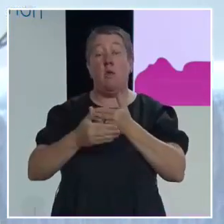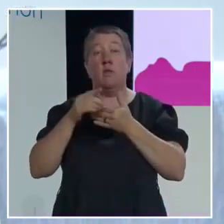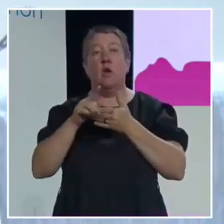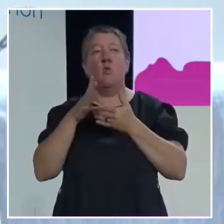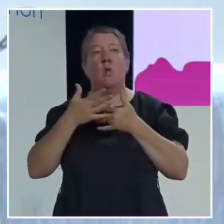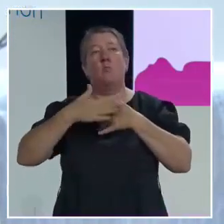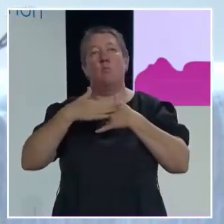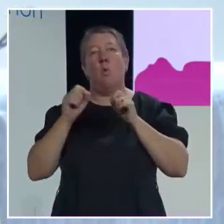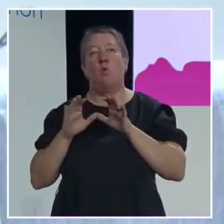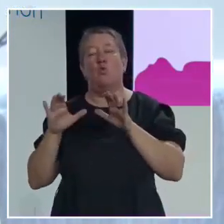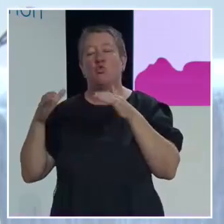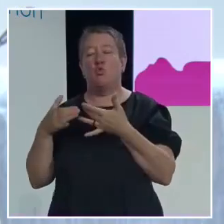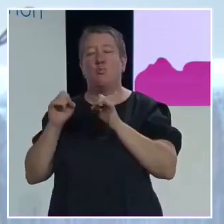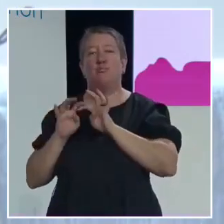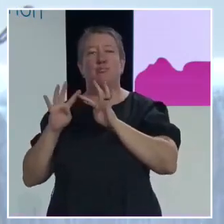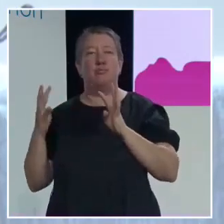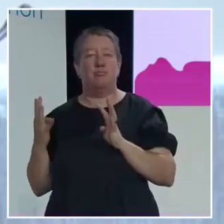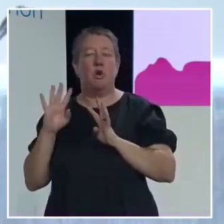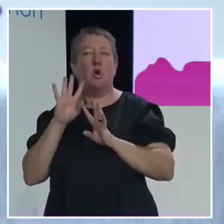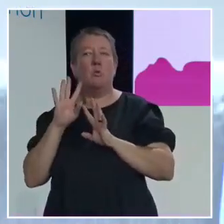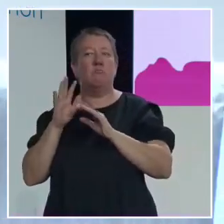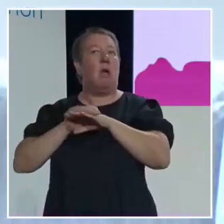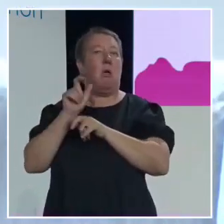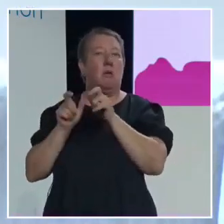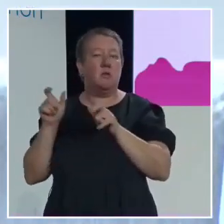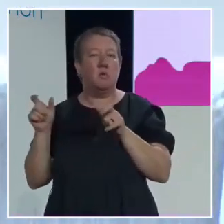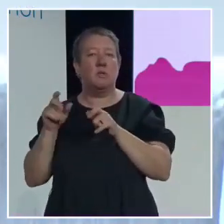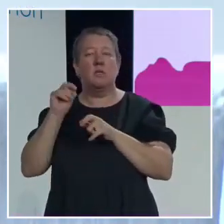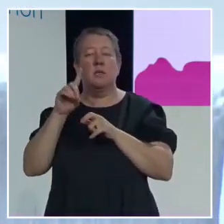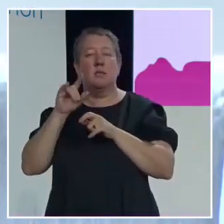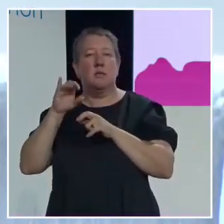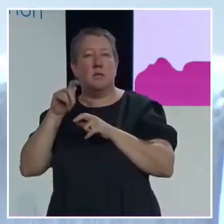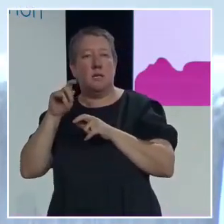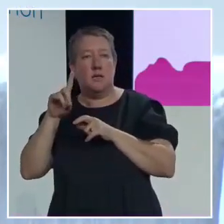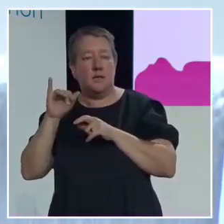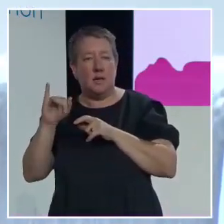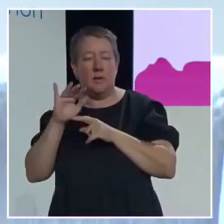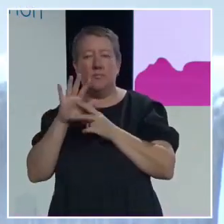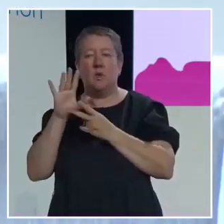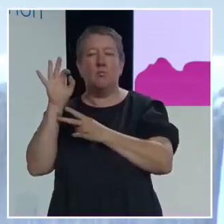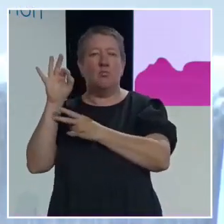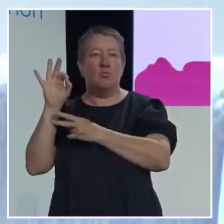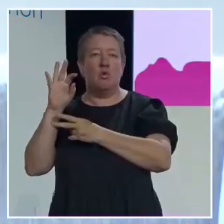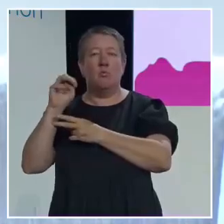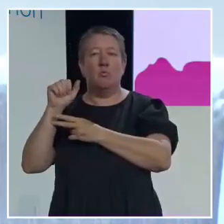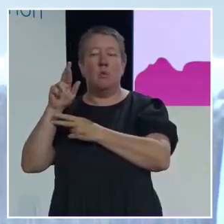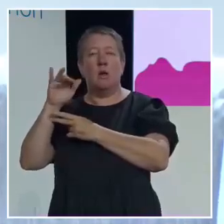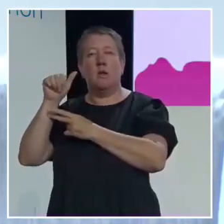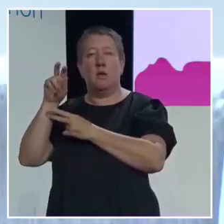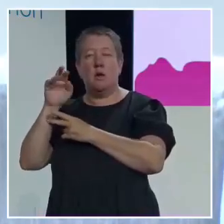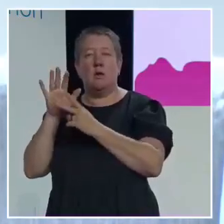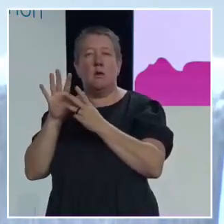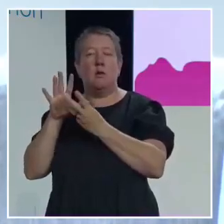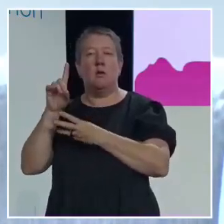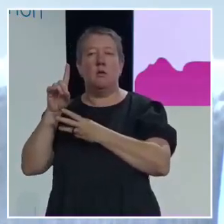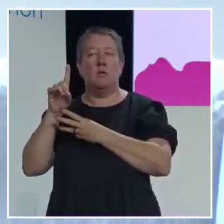panel, with a bigger group of experts, including Ndidi Nkonkwo Nweli, Professor Mariana Mazzucato, Dr. Sidi